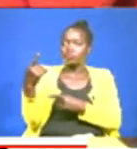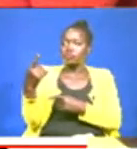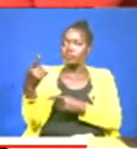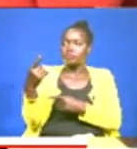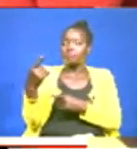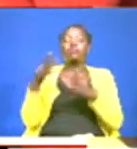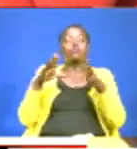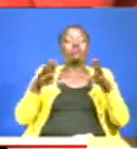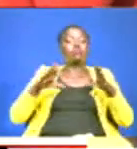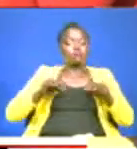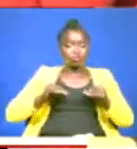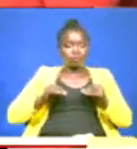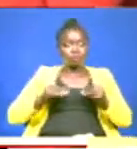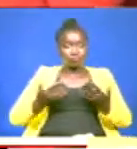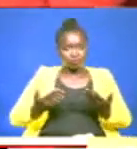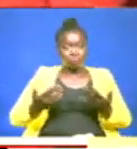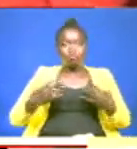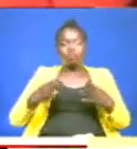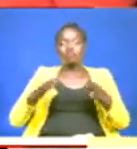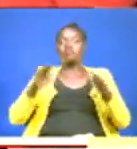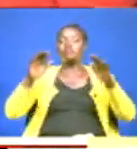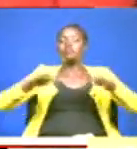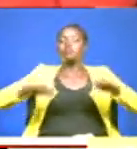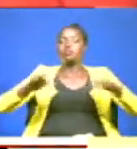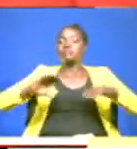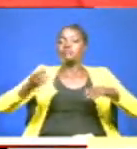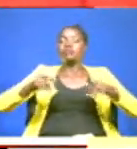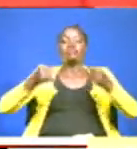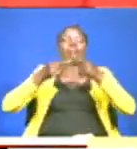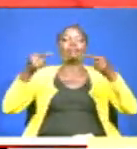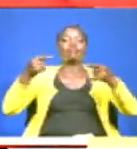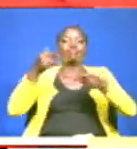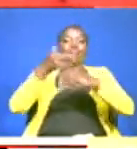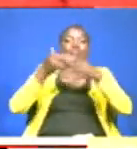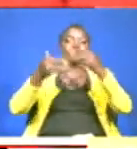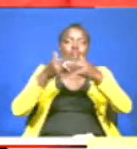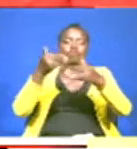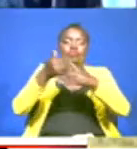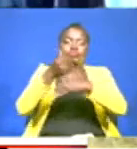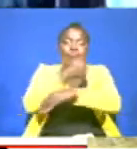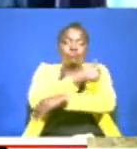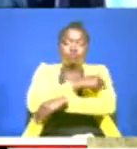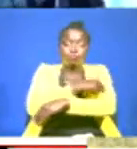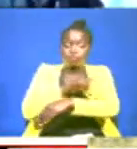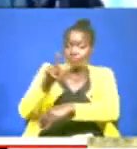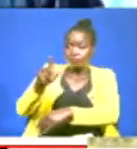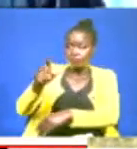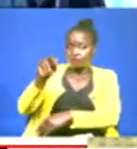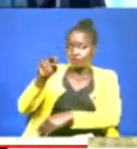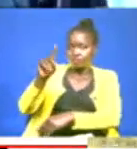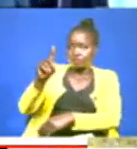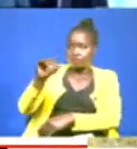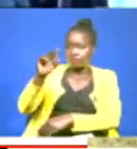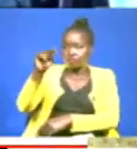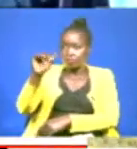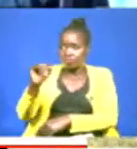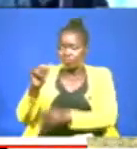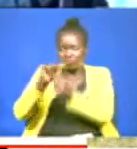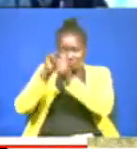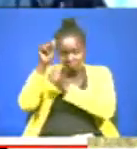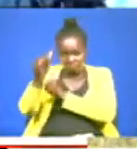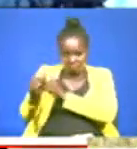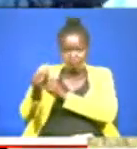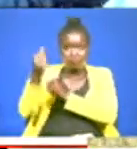Kakubani. Residents of Bomet County are now opposed to the construction of the facility in Londiani, saying it is at the farthest end of